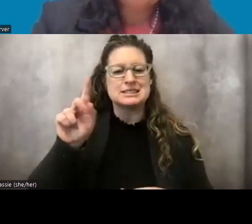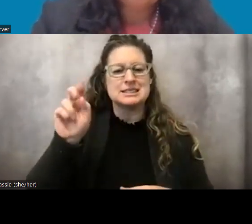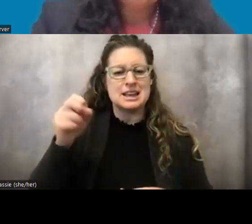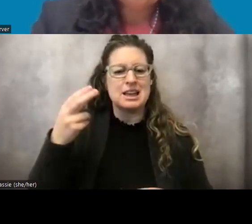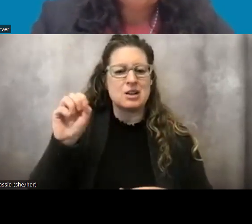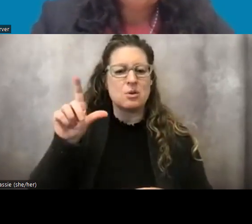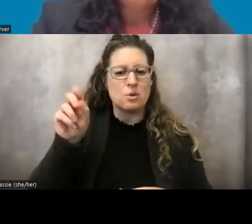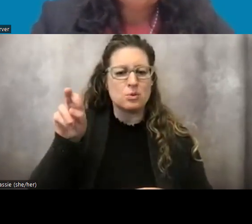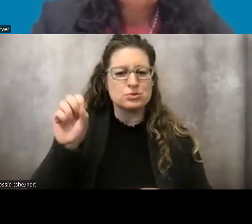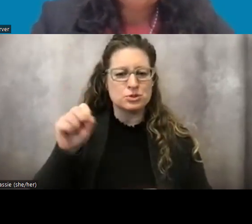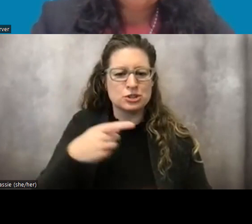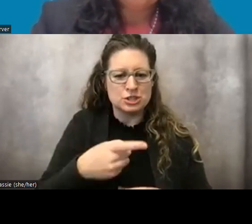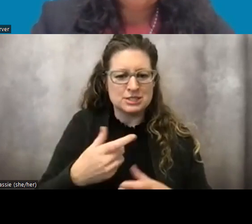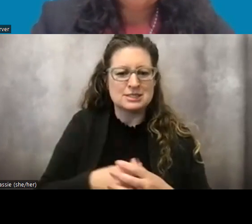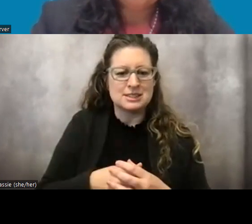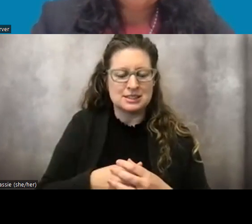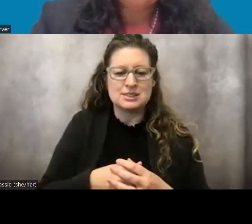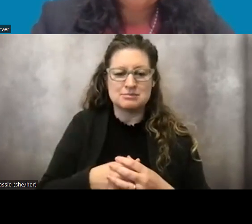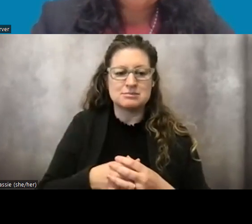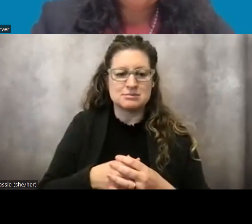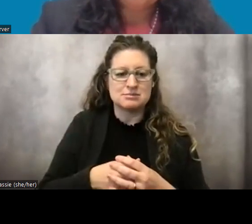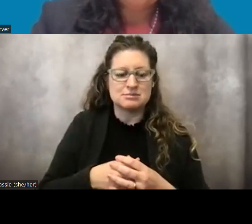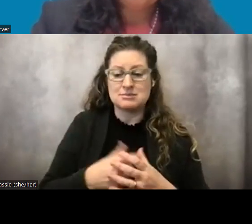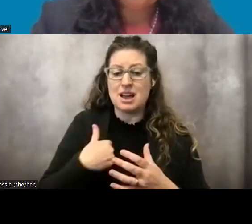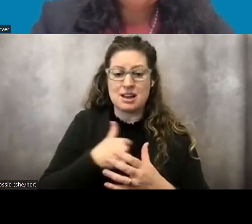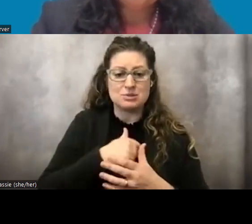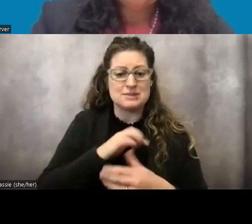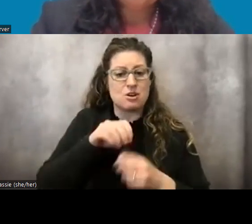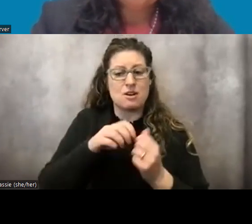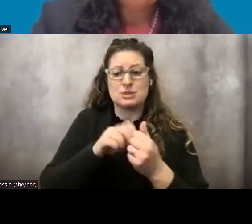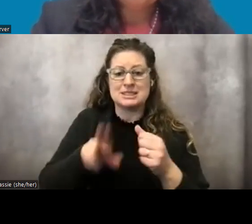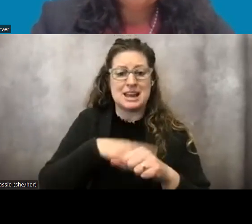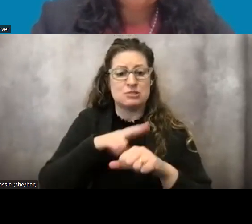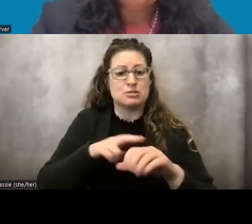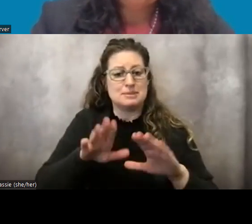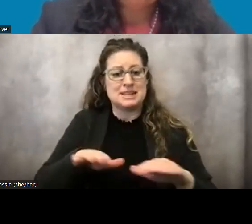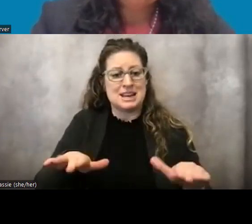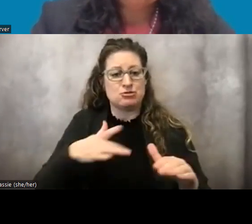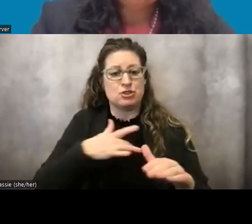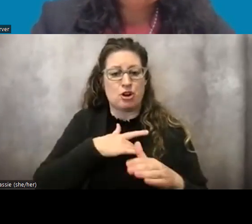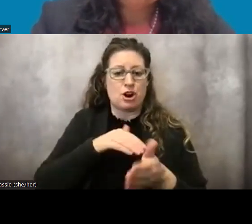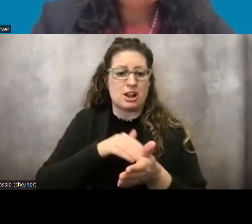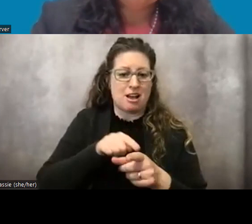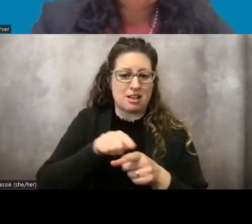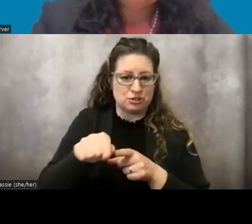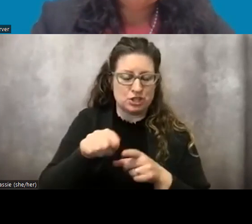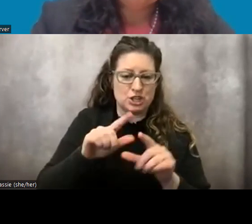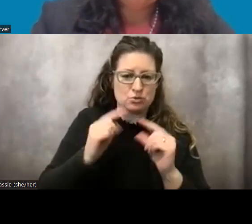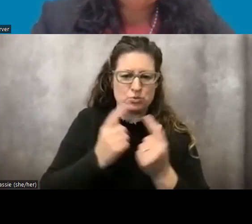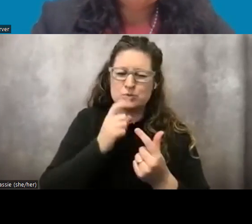the National Pediatric Cardiology groups sort of very enmeshed with having parents and families,